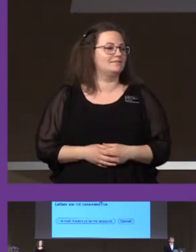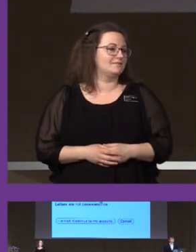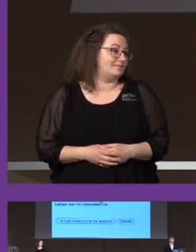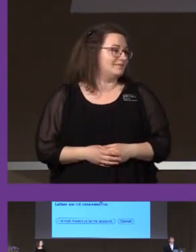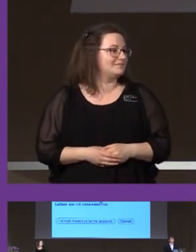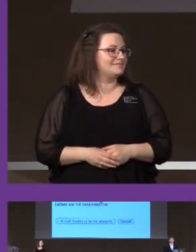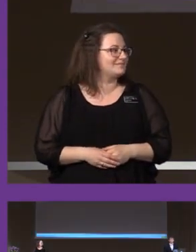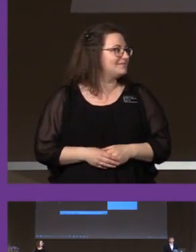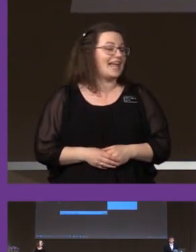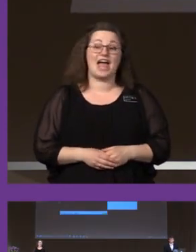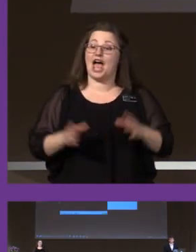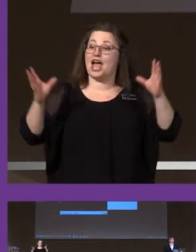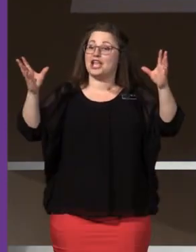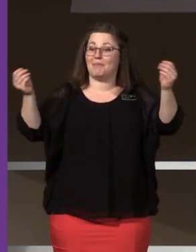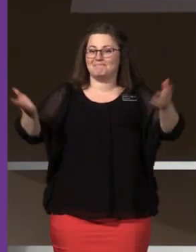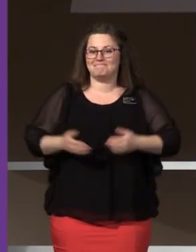7, Well,